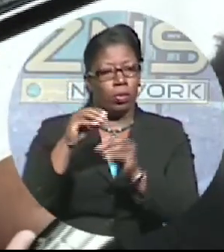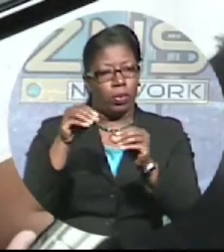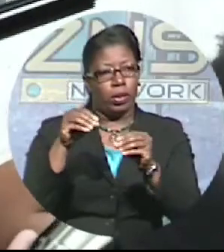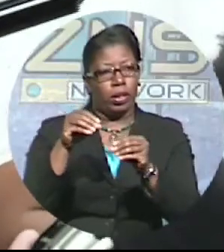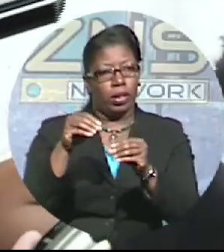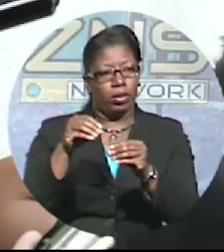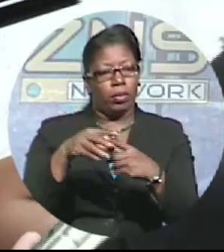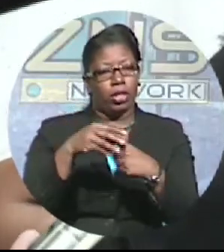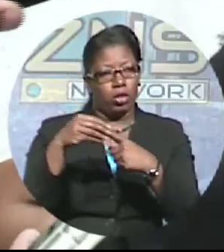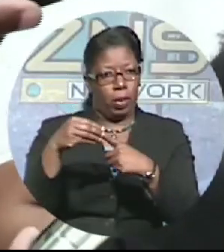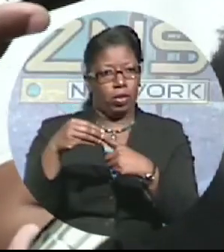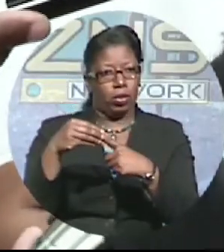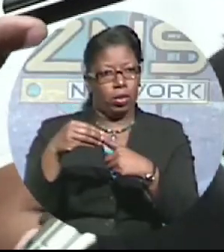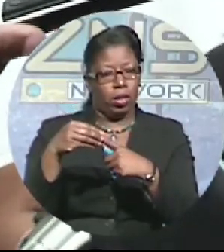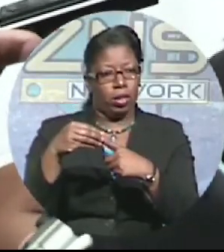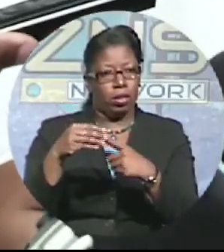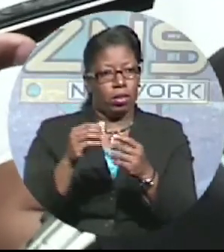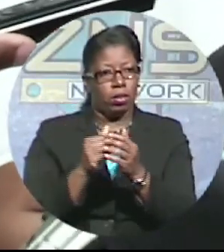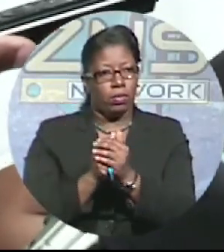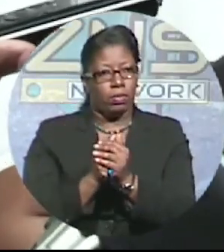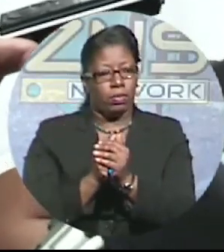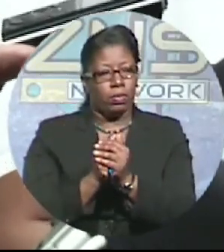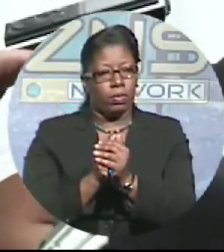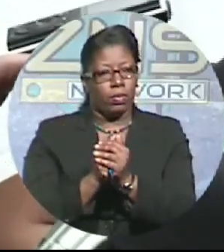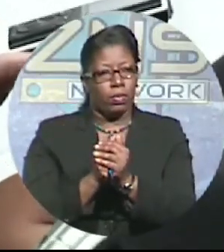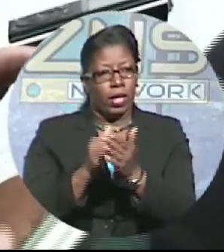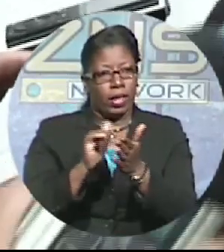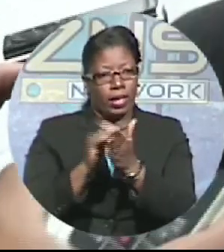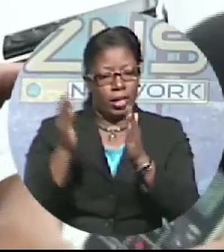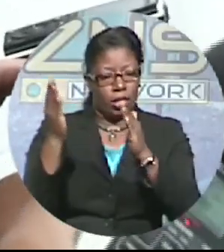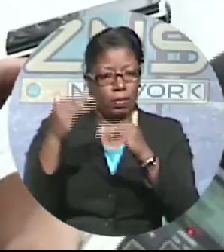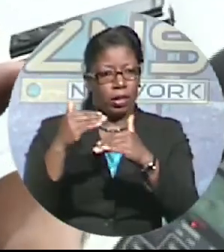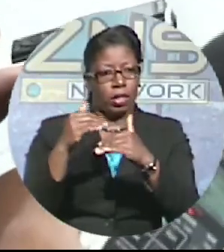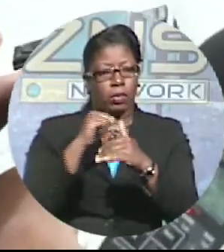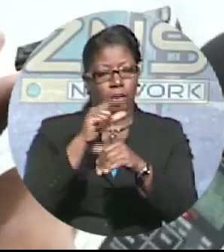in some of its specialities, and so that's expected, but over no long period of time.